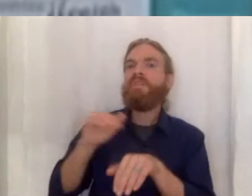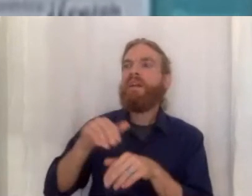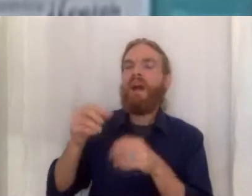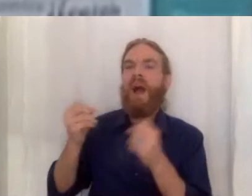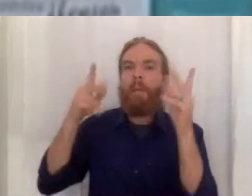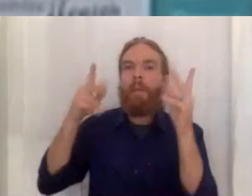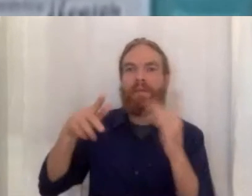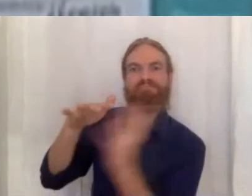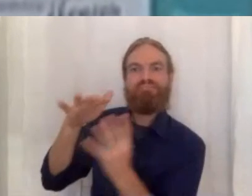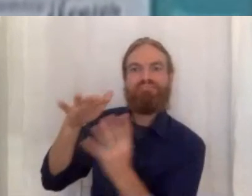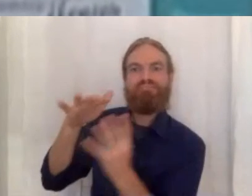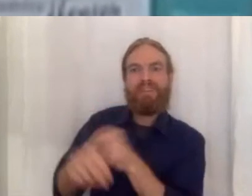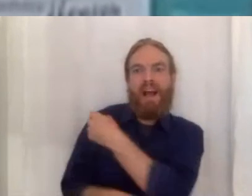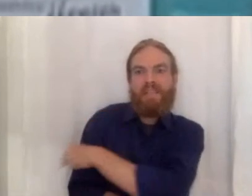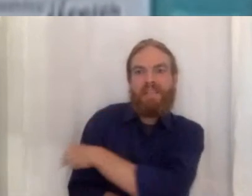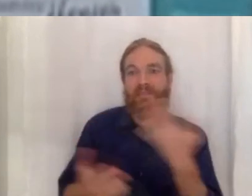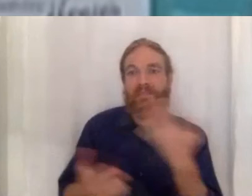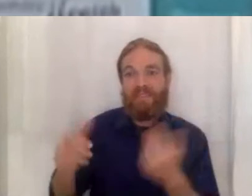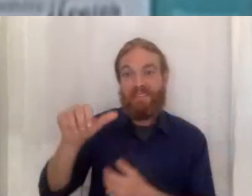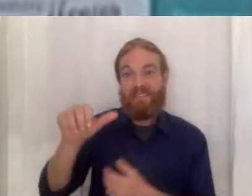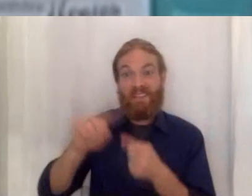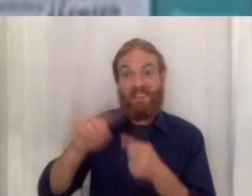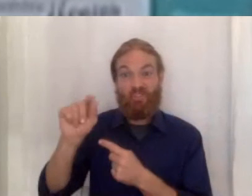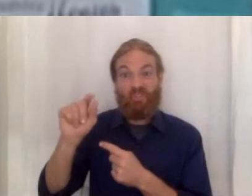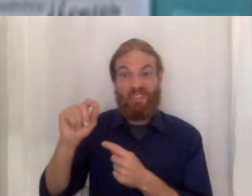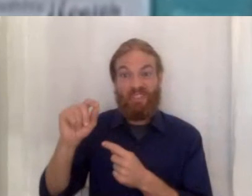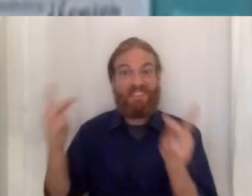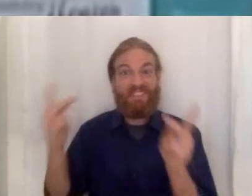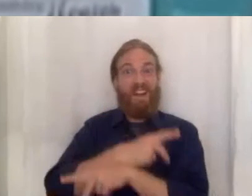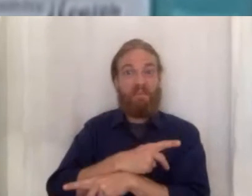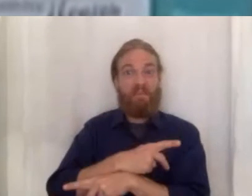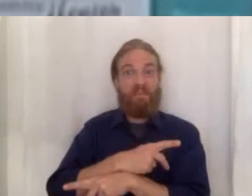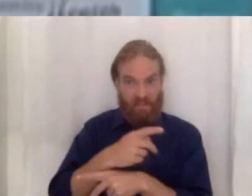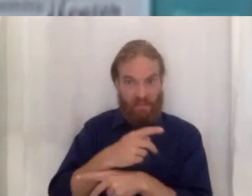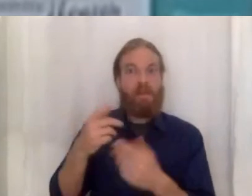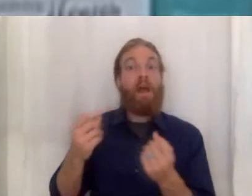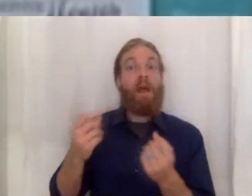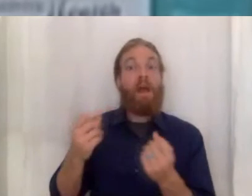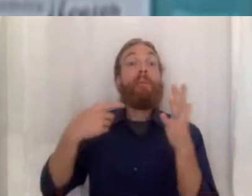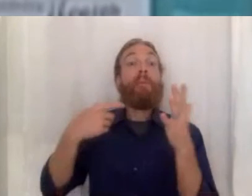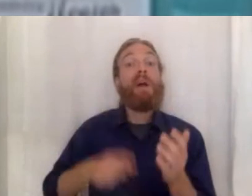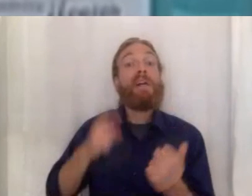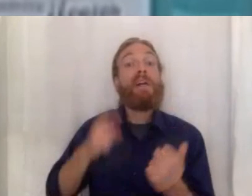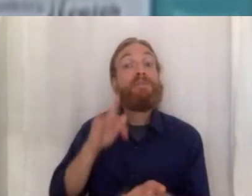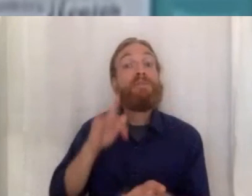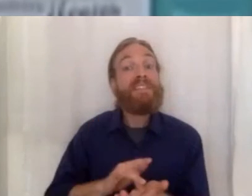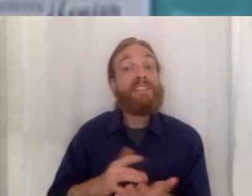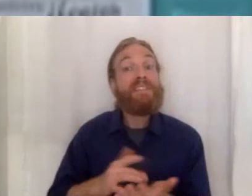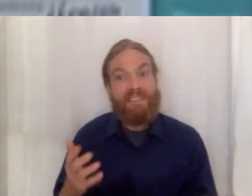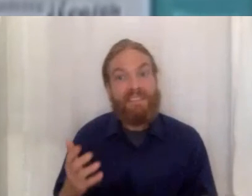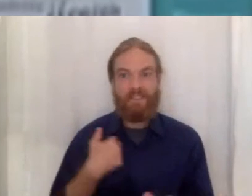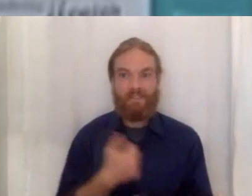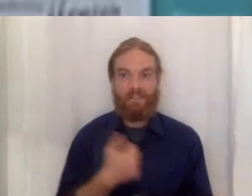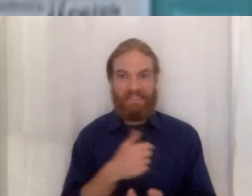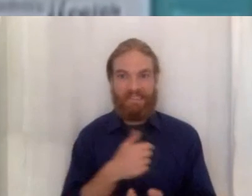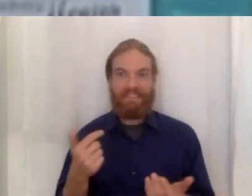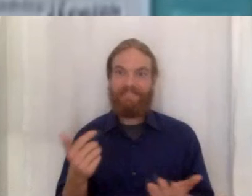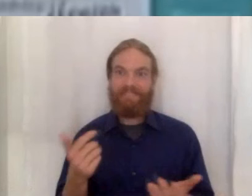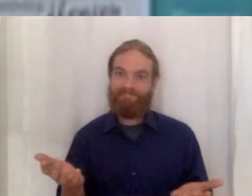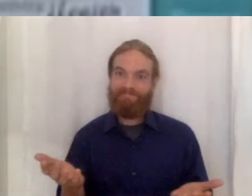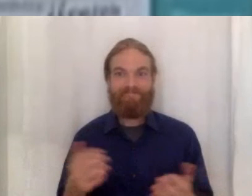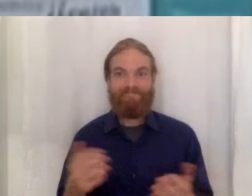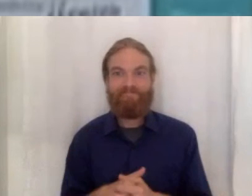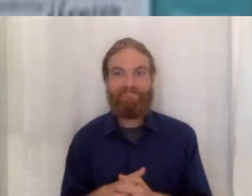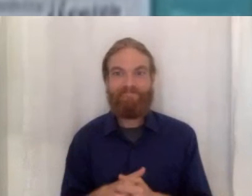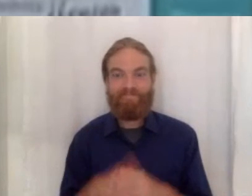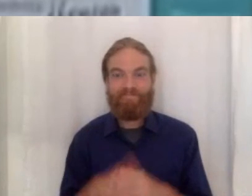monoclonal antibodies. So we just escalate. We escalate the physical cost, and that is not calculating for days